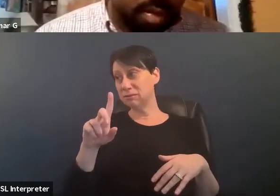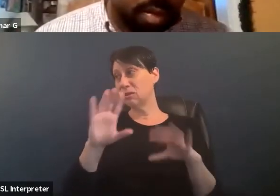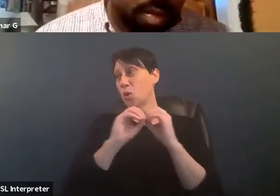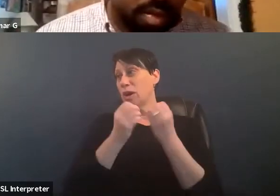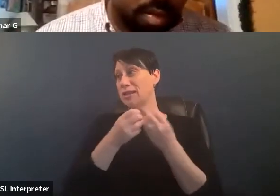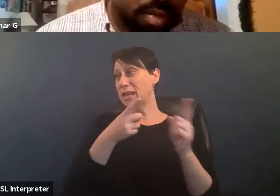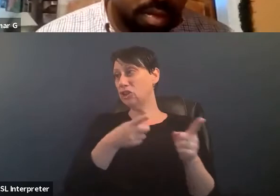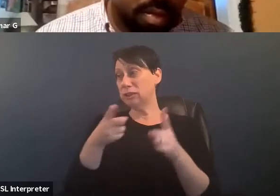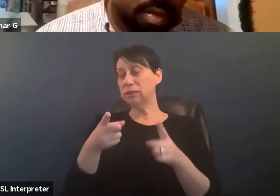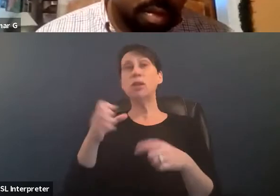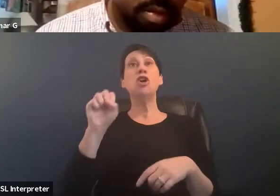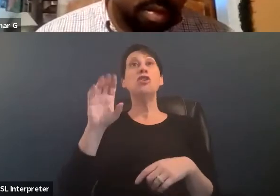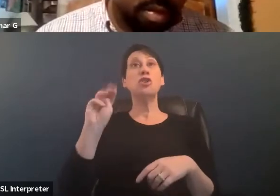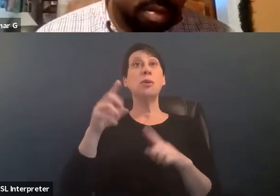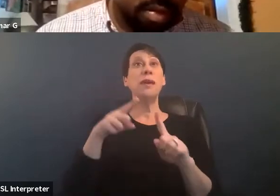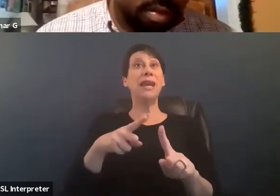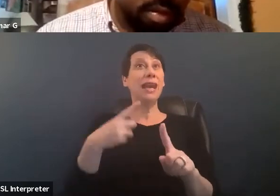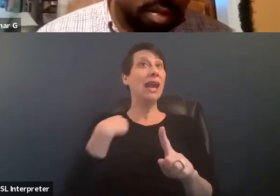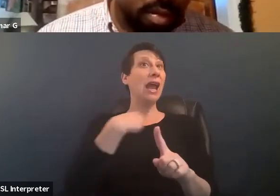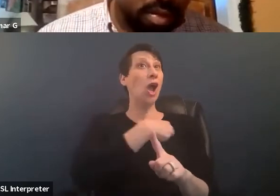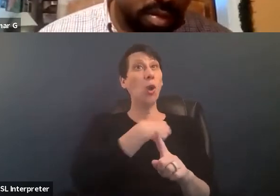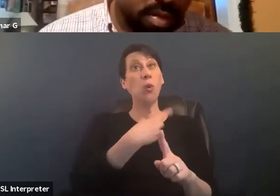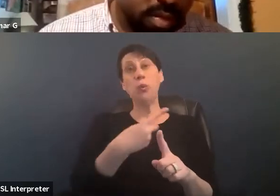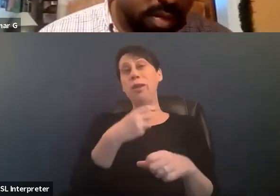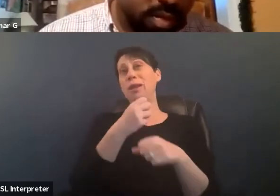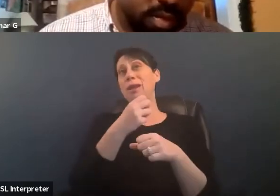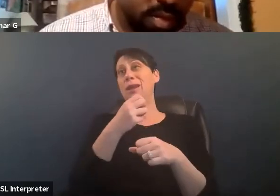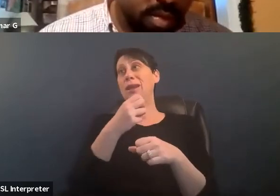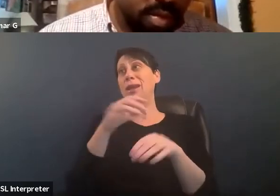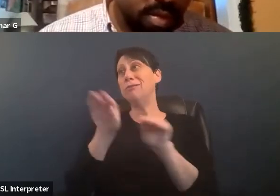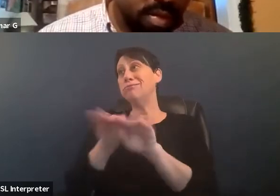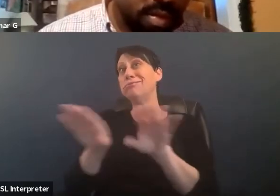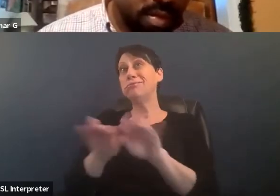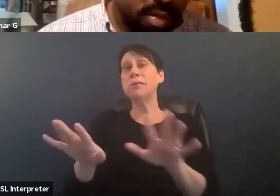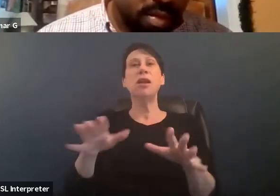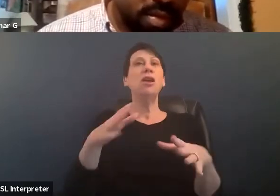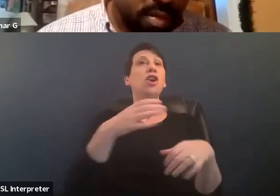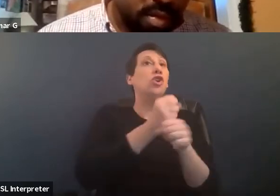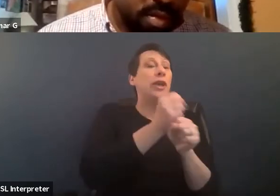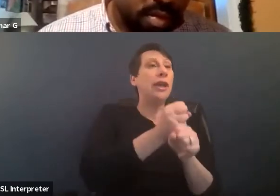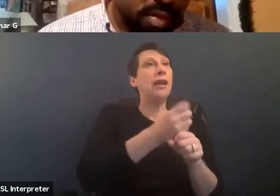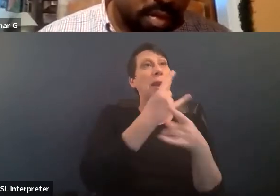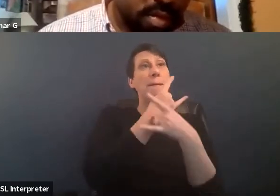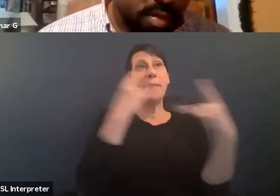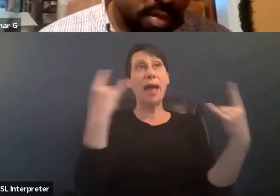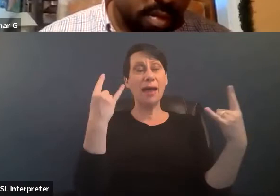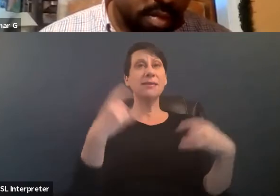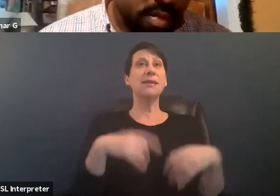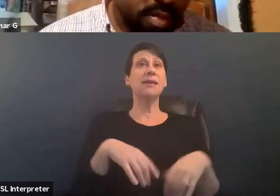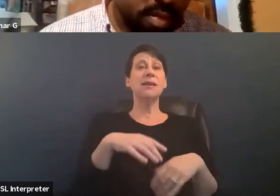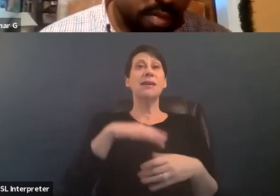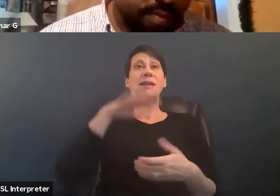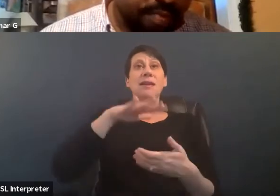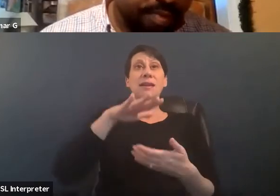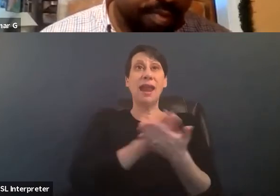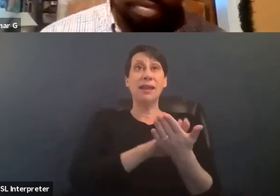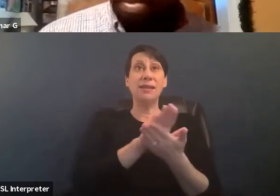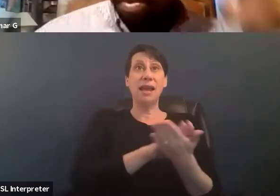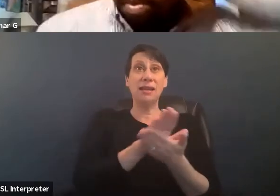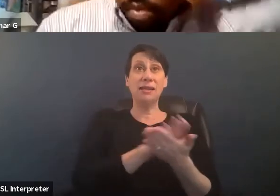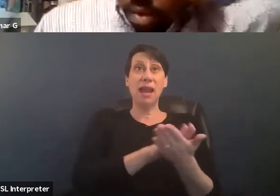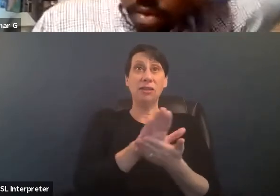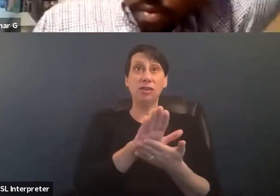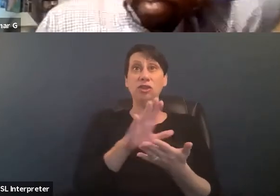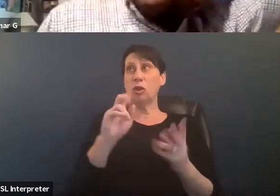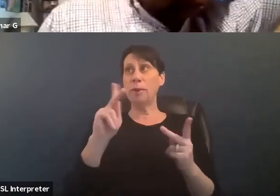media and created masks and hand sanitizers as ways to stay really relevant with what's going on in the